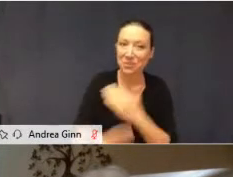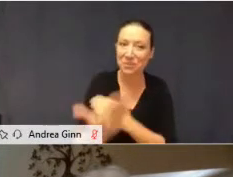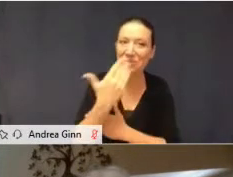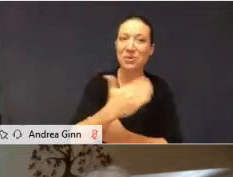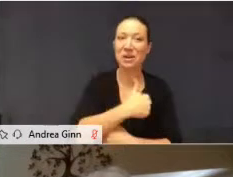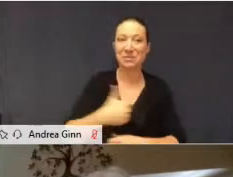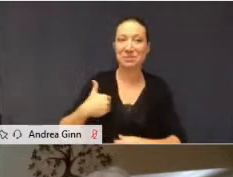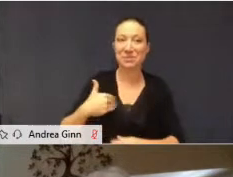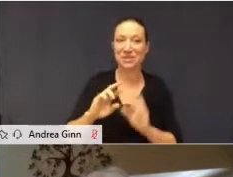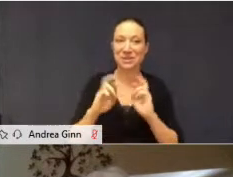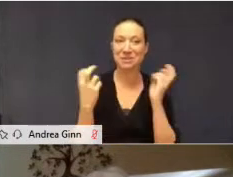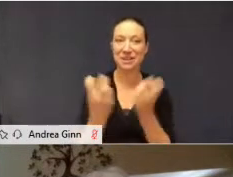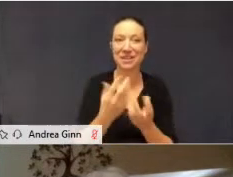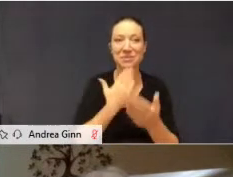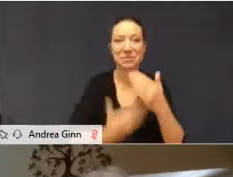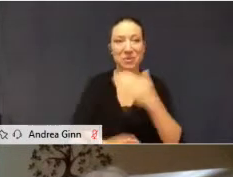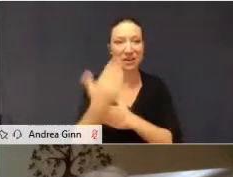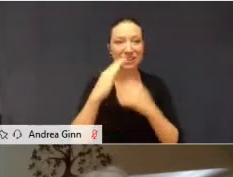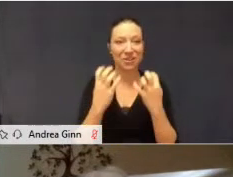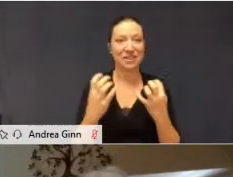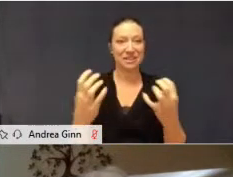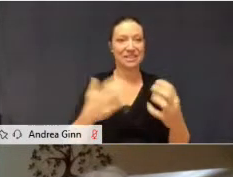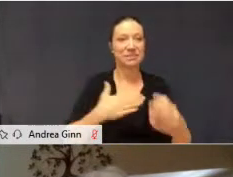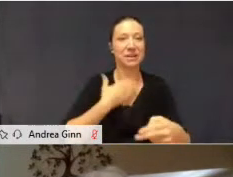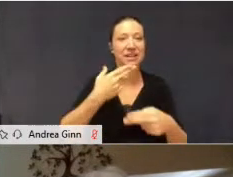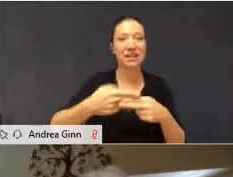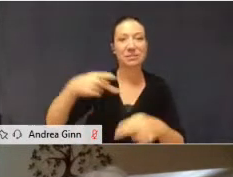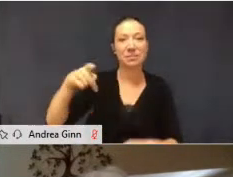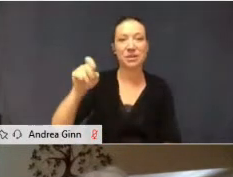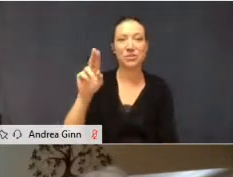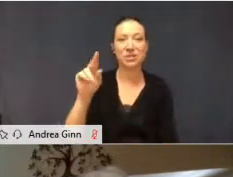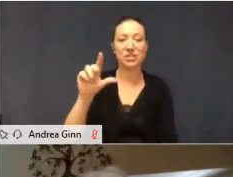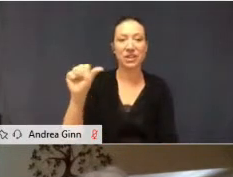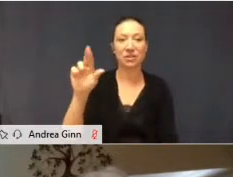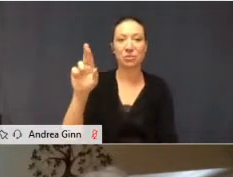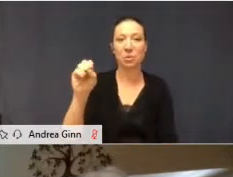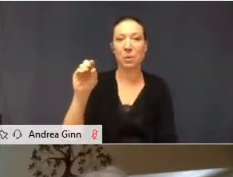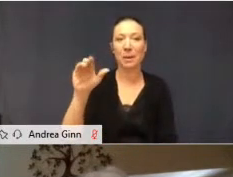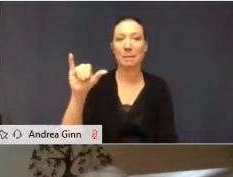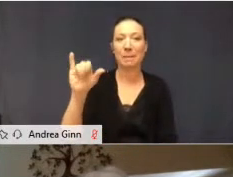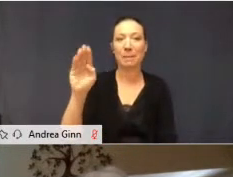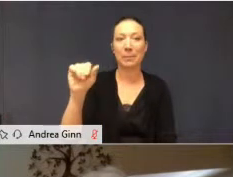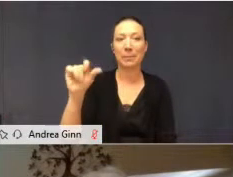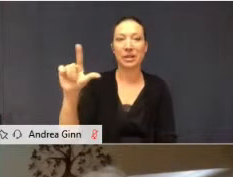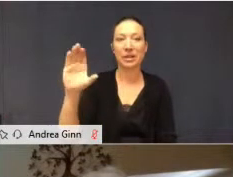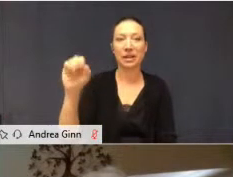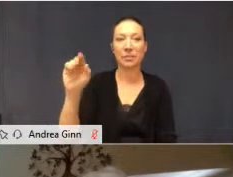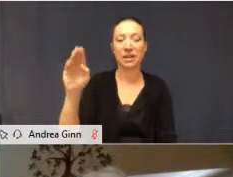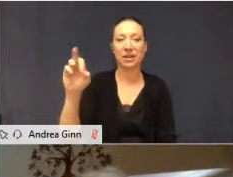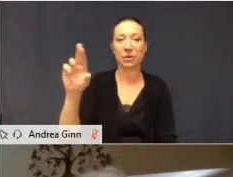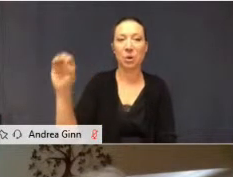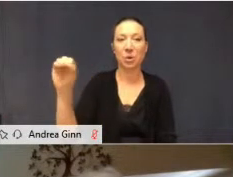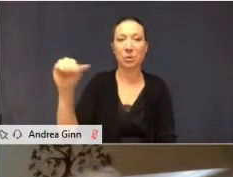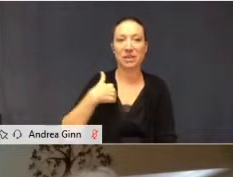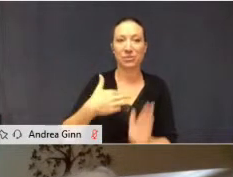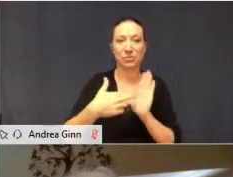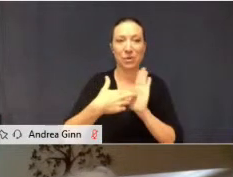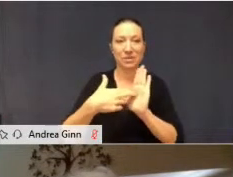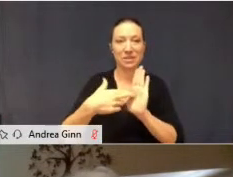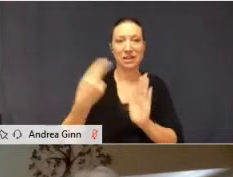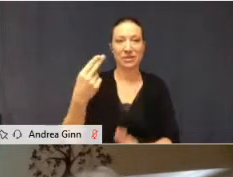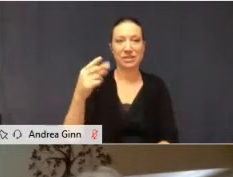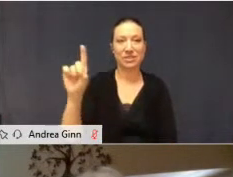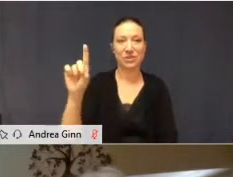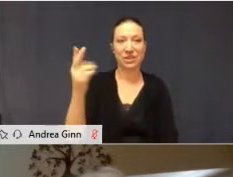audience listening. My name is Patricia Roybal Caballero, and I represent House District 13, which is the far southwest quadrant